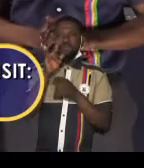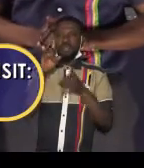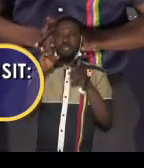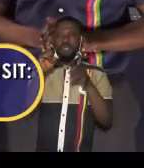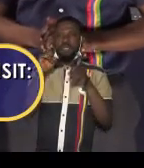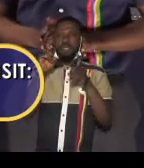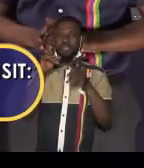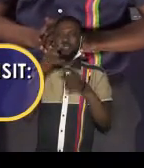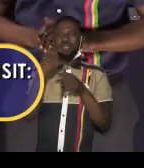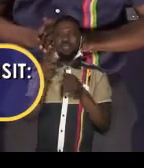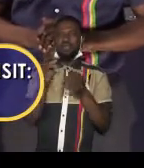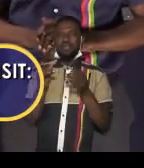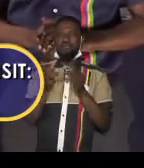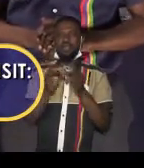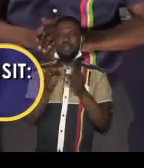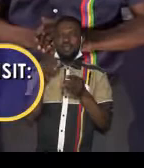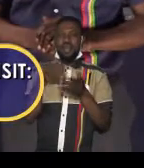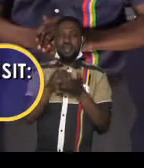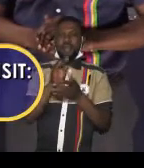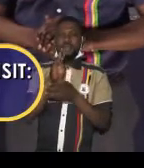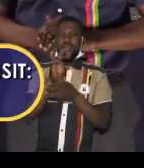bit.ly/LASUBEB-tests. The link again is